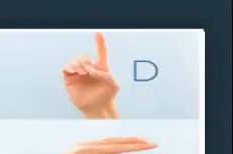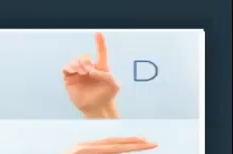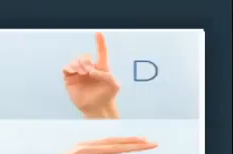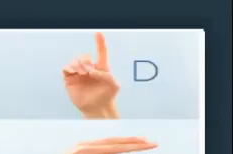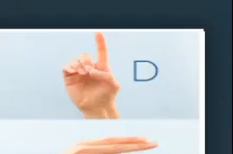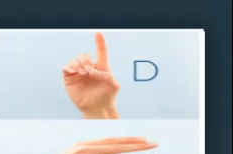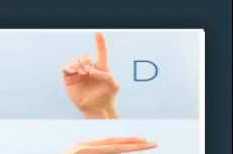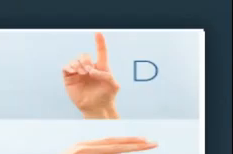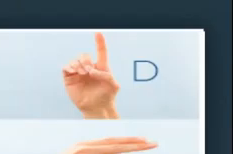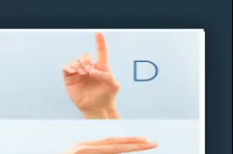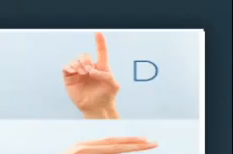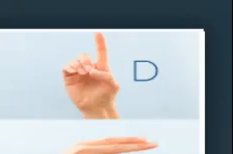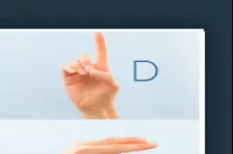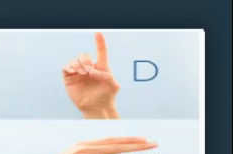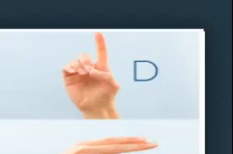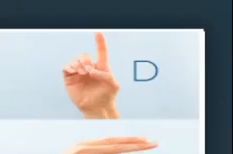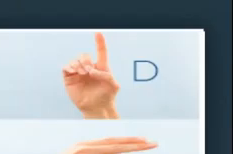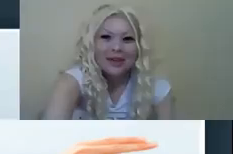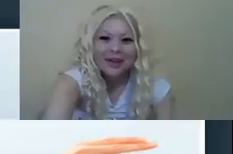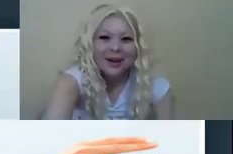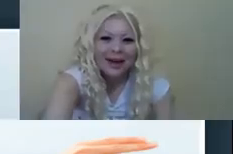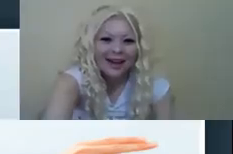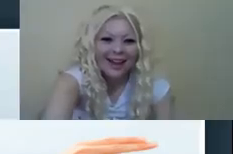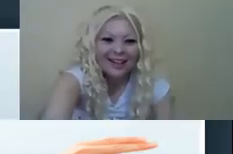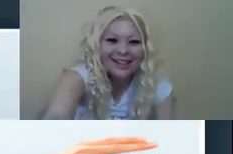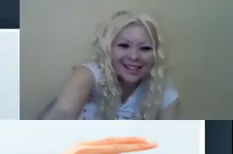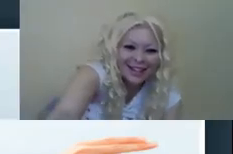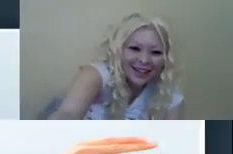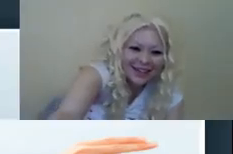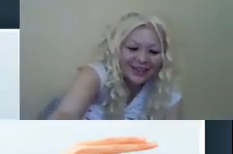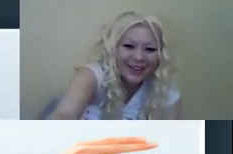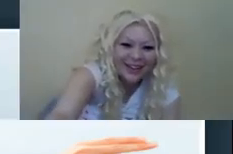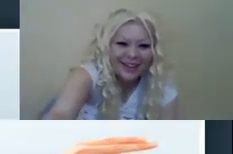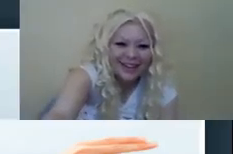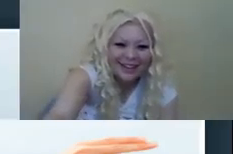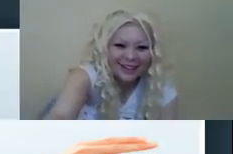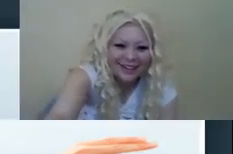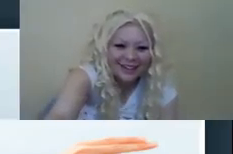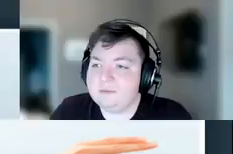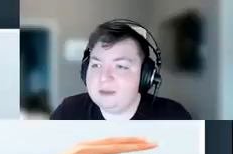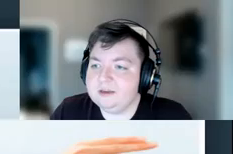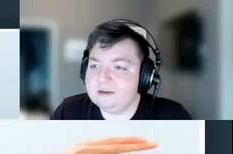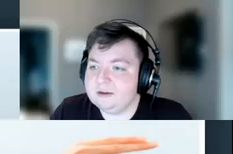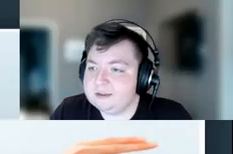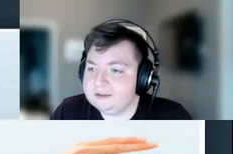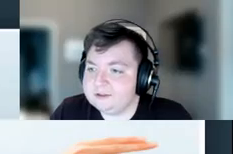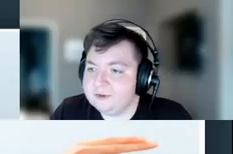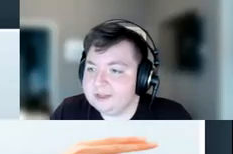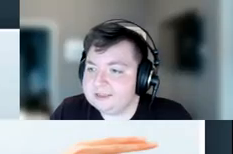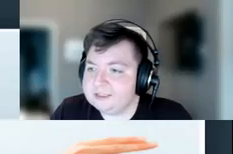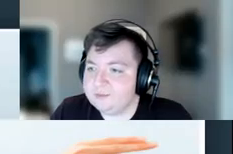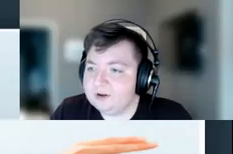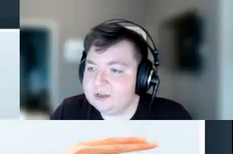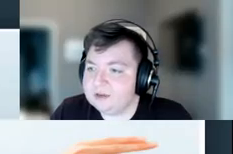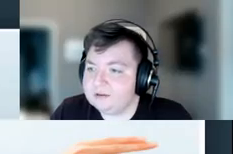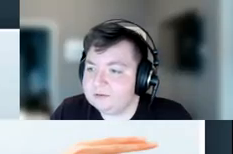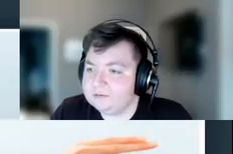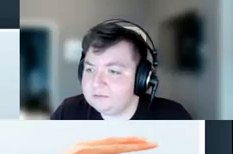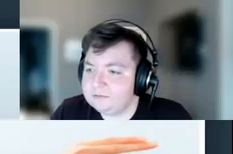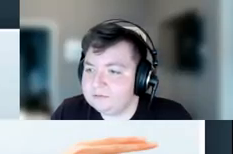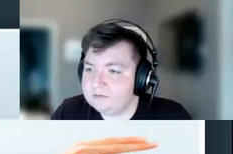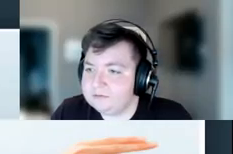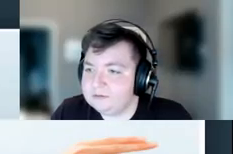Yes. Oh, okay, yeah, I don't know what's going on, but I can't see you. Here, let me, I think there's a way that I can spotlight